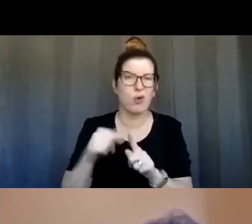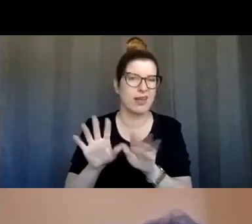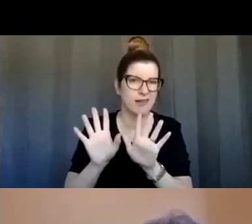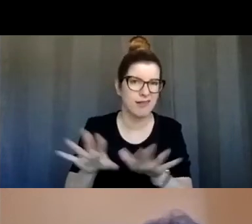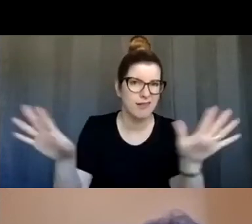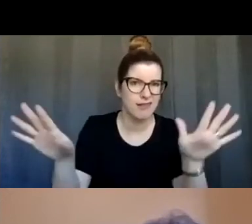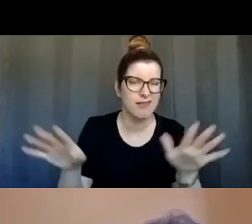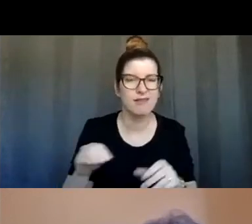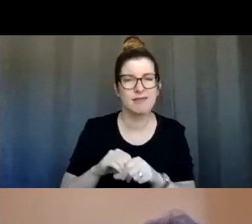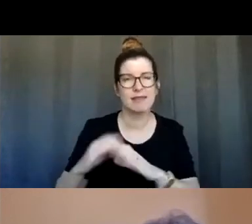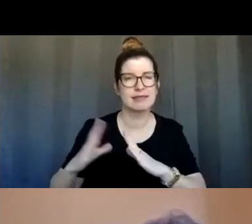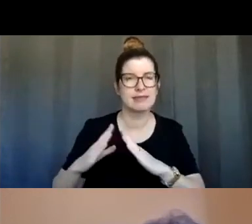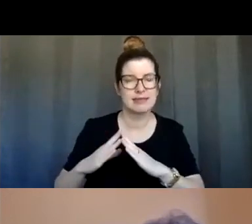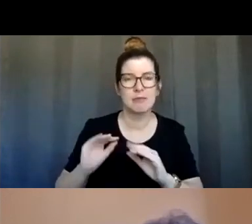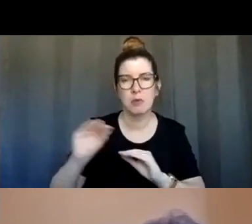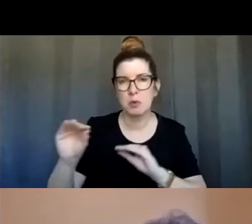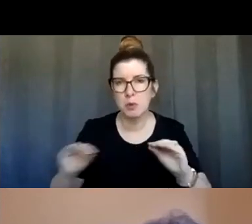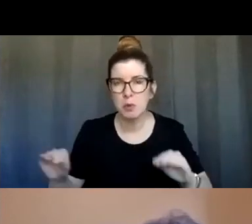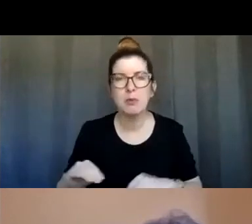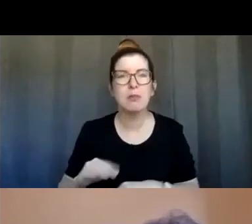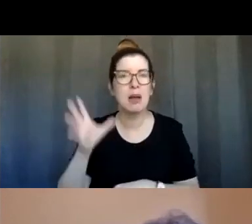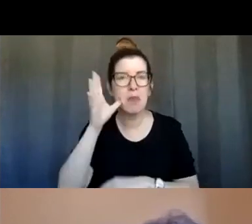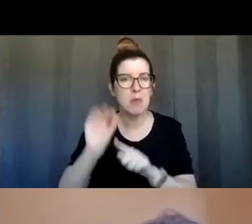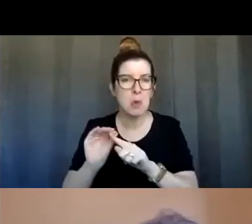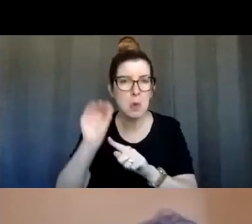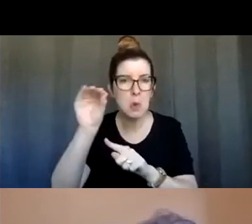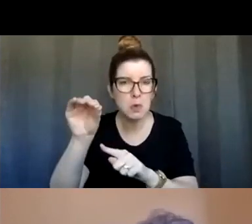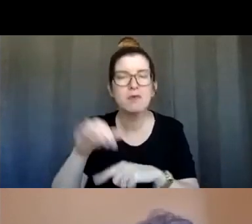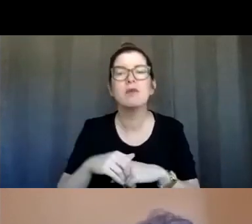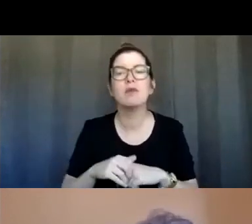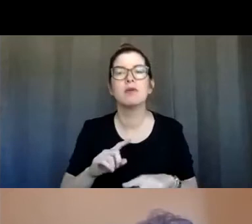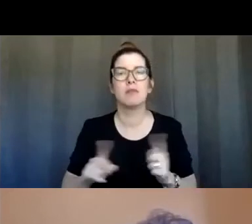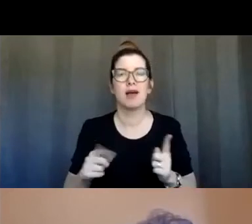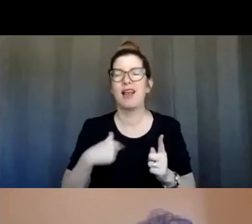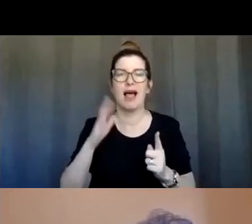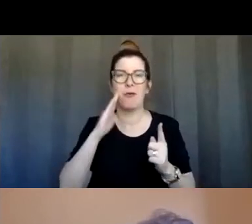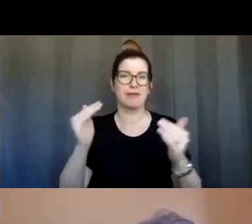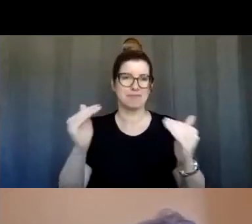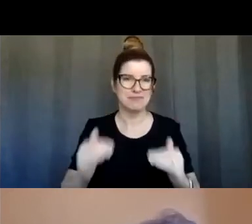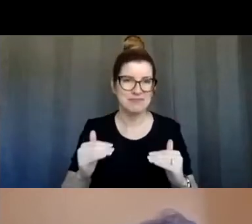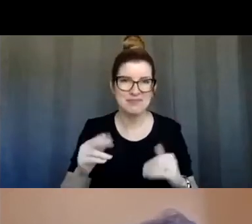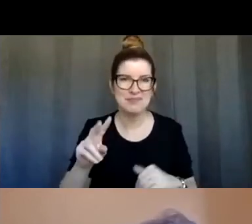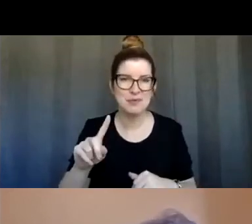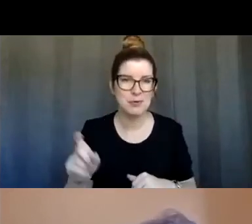city, you know. My mom, she moved uptown. But I'm going to move on to the next question, though.